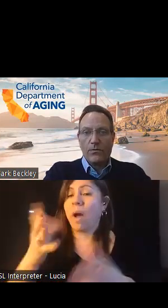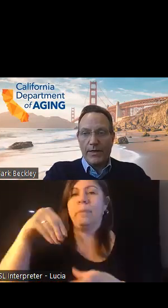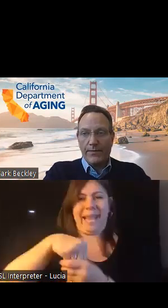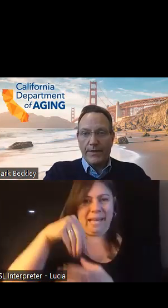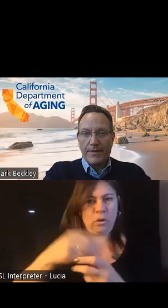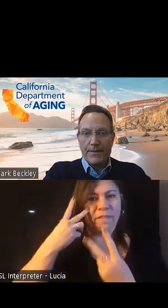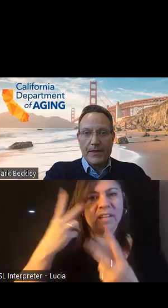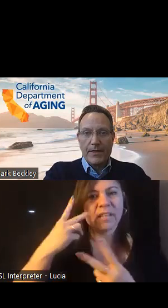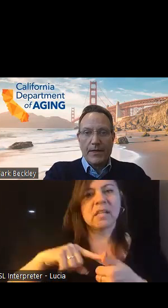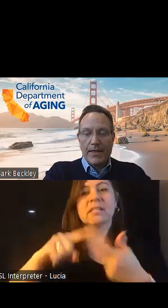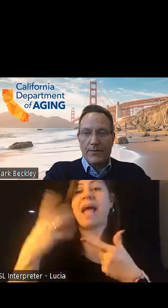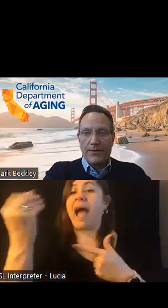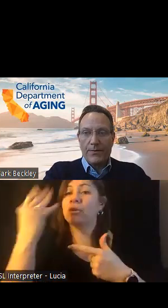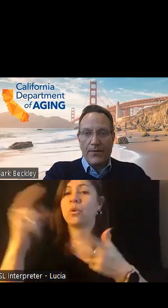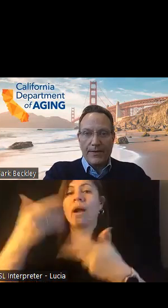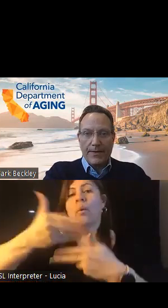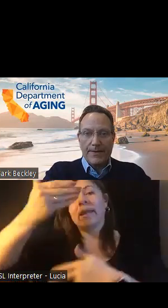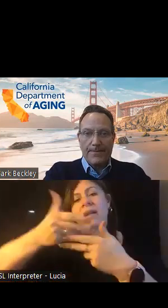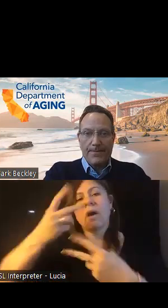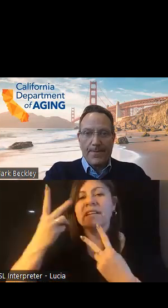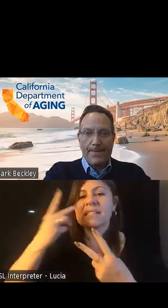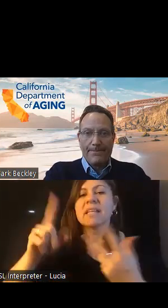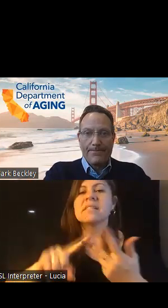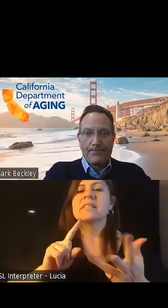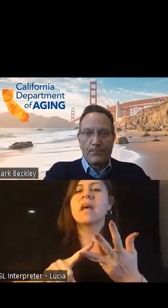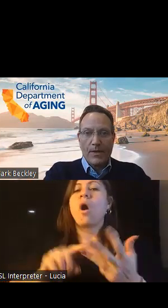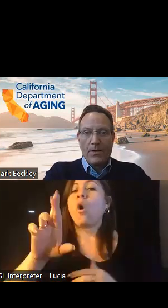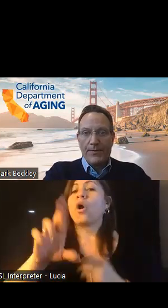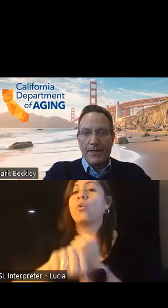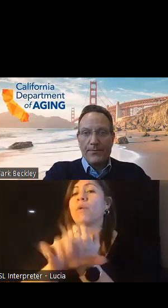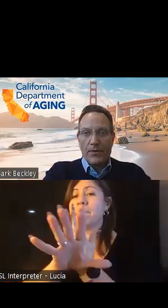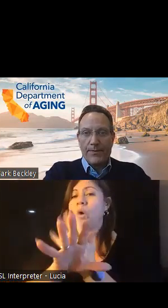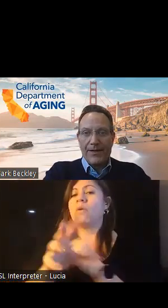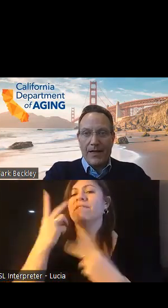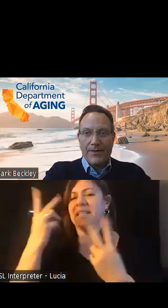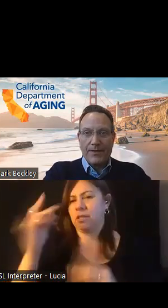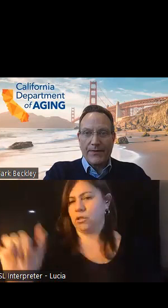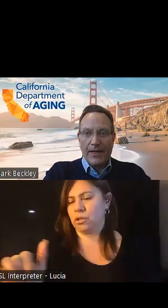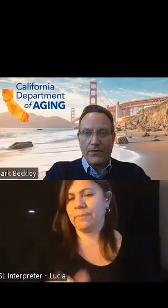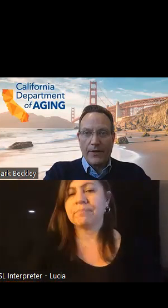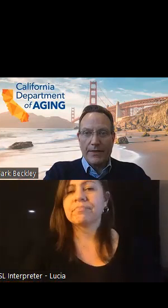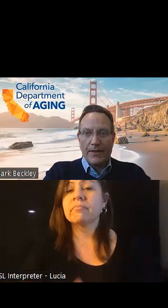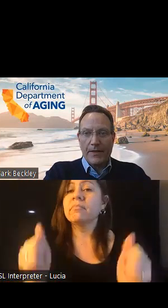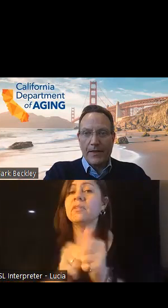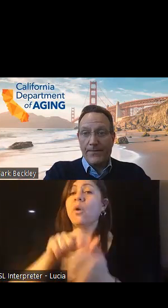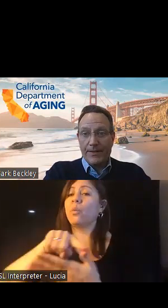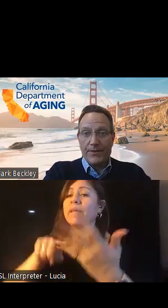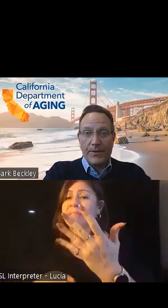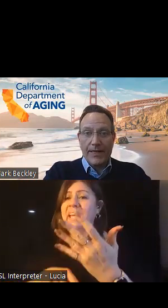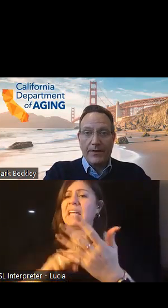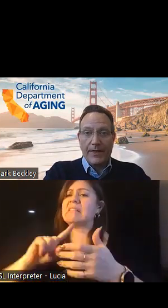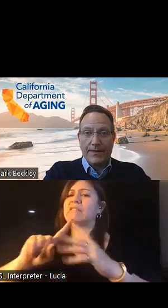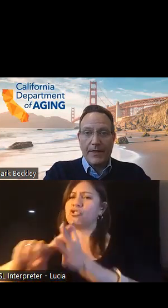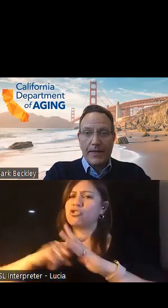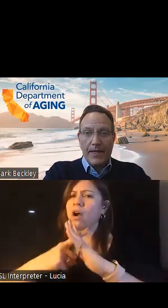visits, window visits, as well as remote visits. With these preliminary options of categories of visitors